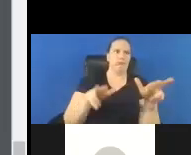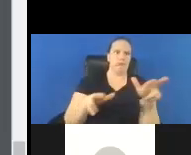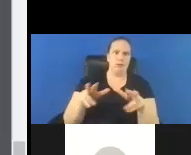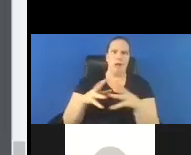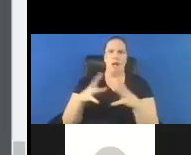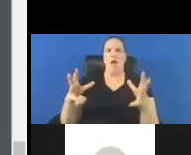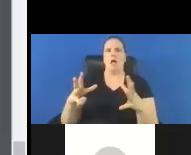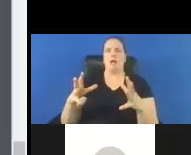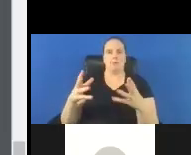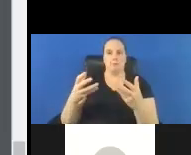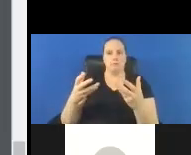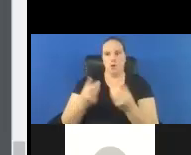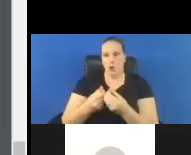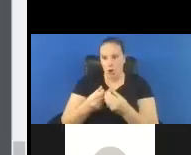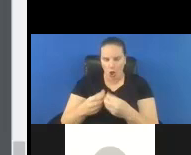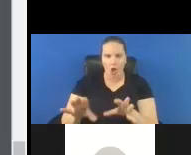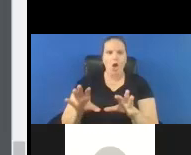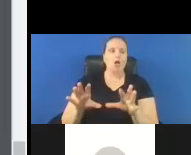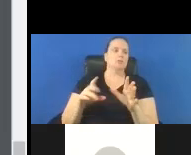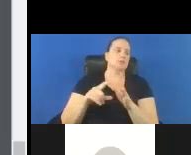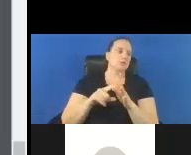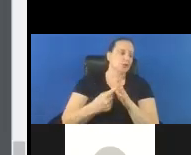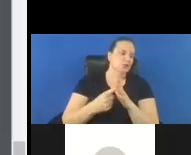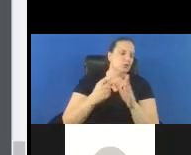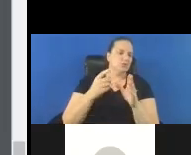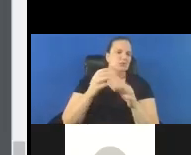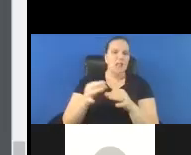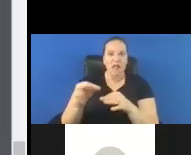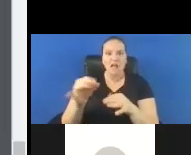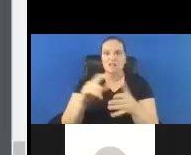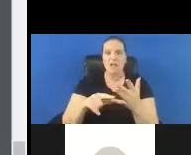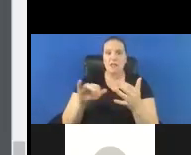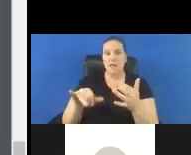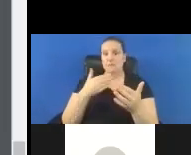drop balls and initial delays. It's better now. So I think